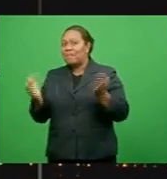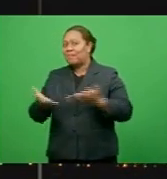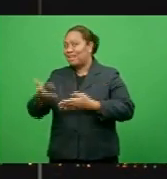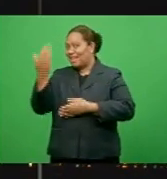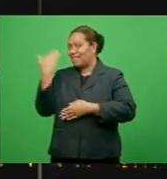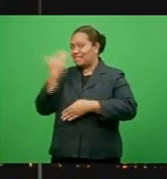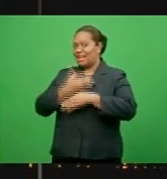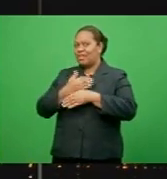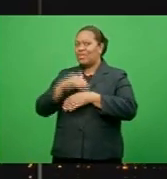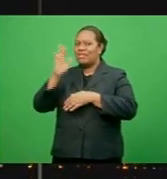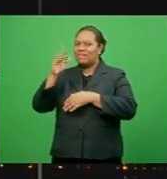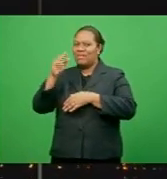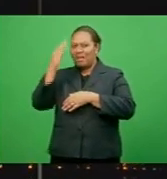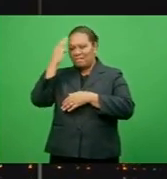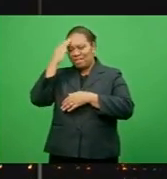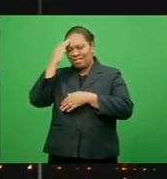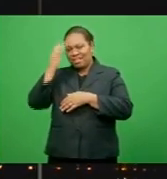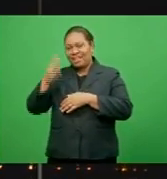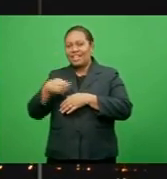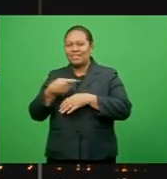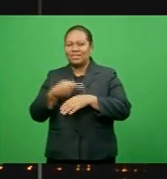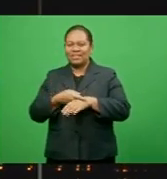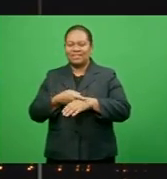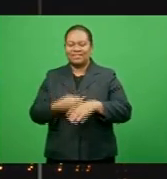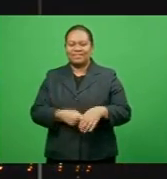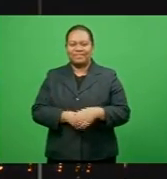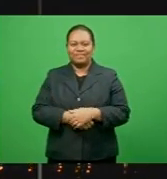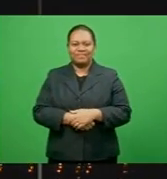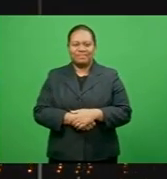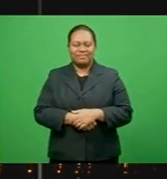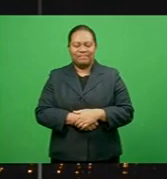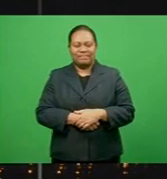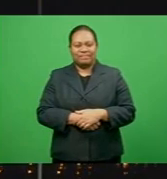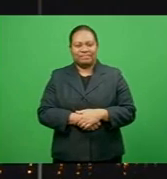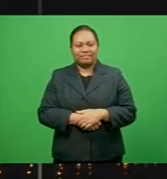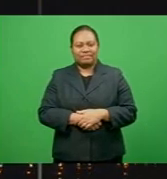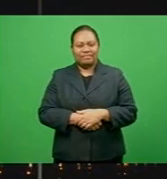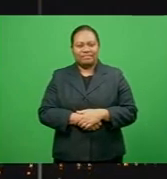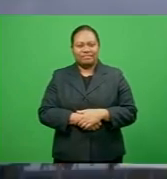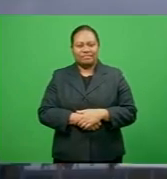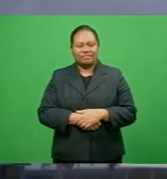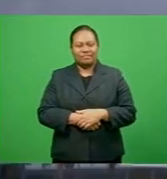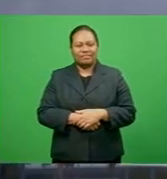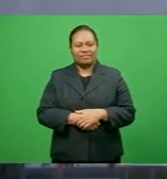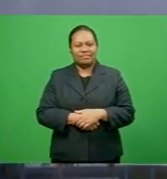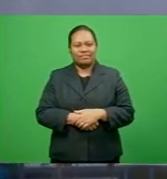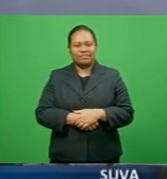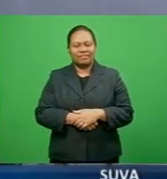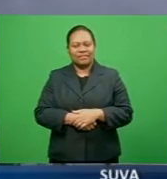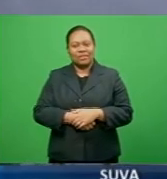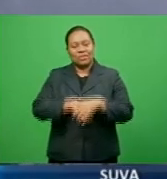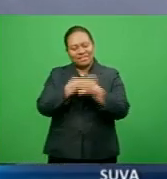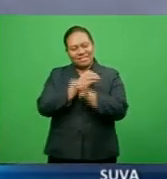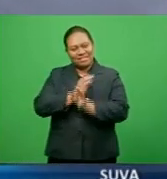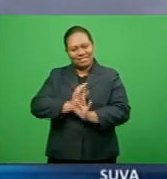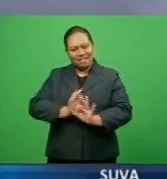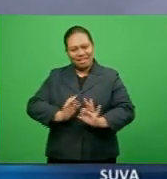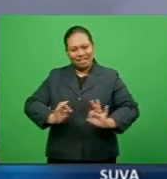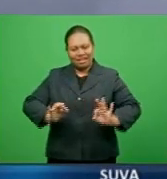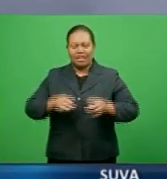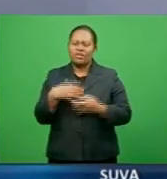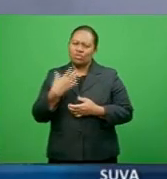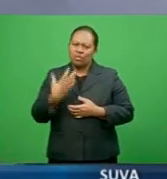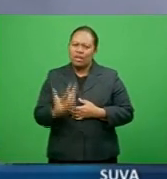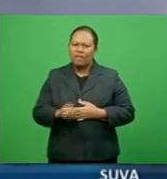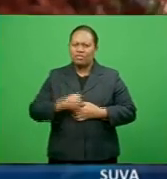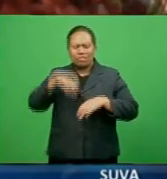will farewell his mother next week. Aquila Dama with the story. A minute of silence was observed to remember